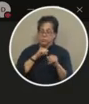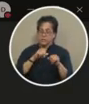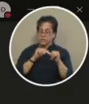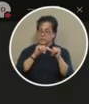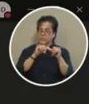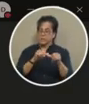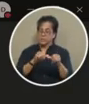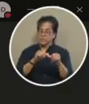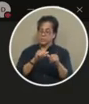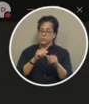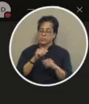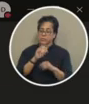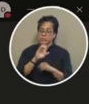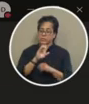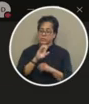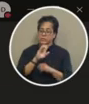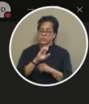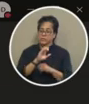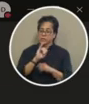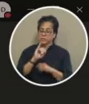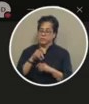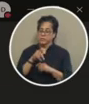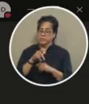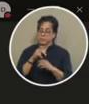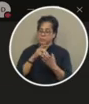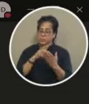the capital improvement program. Okay.